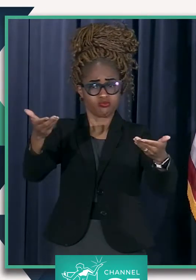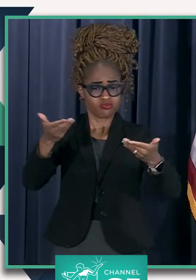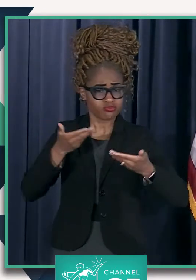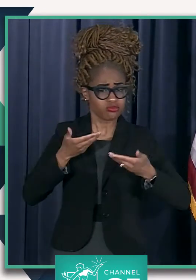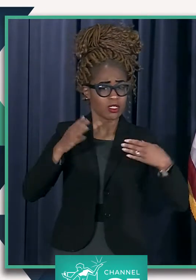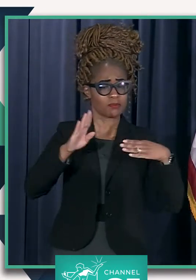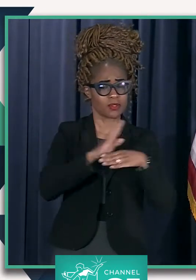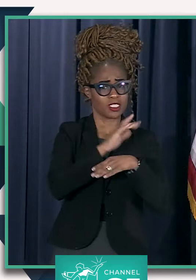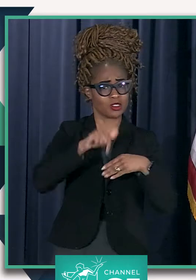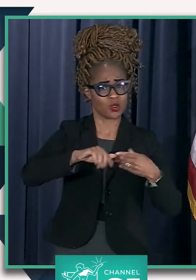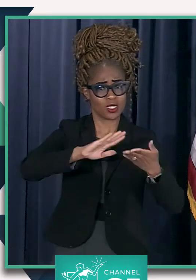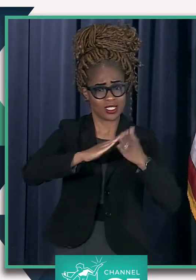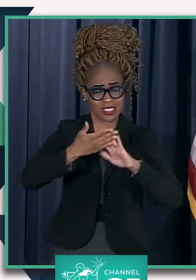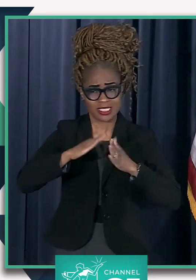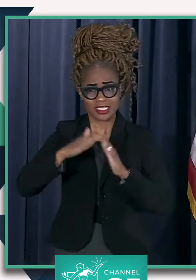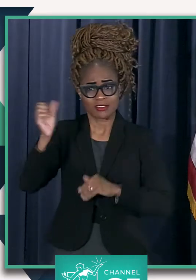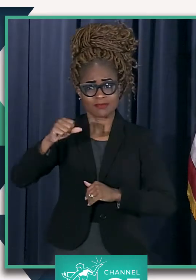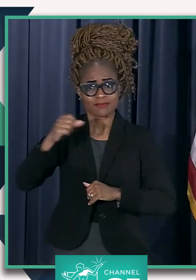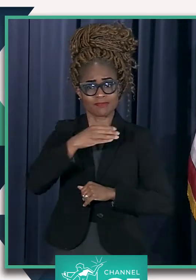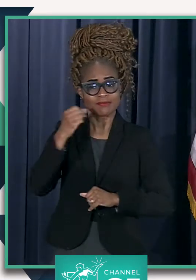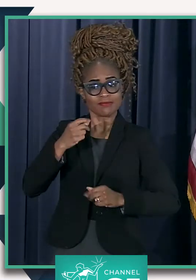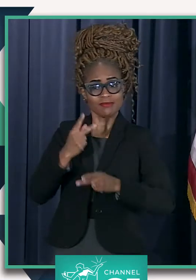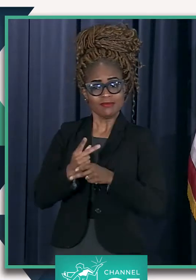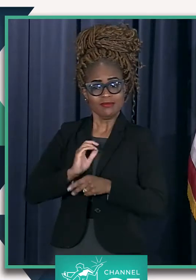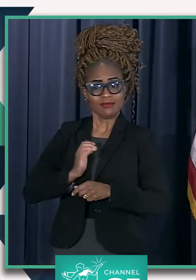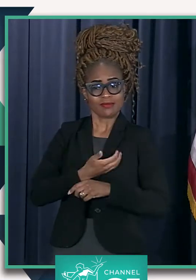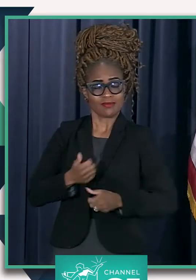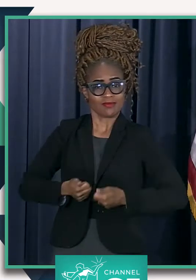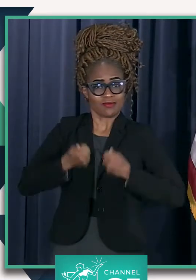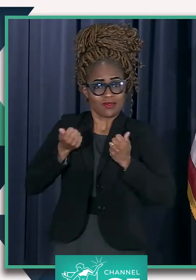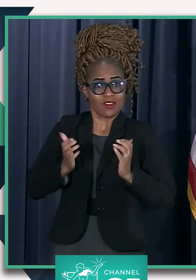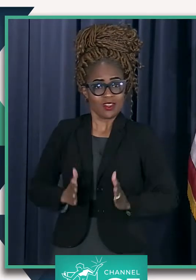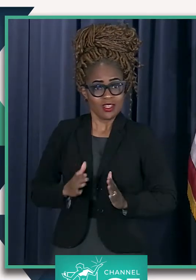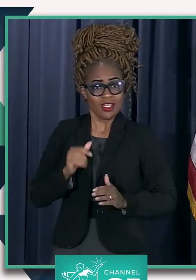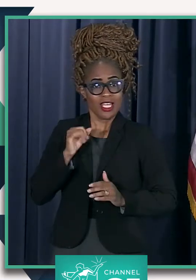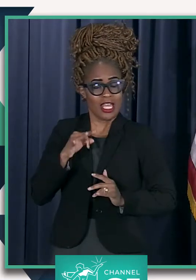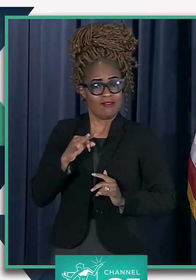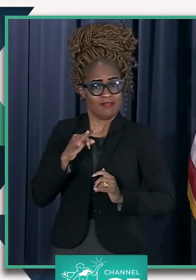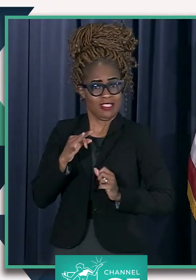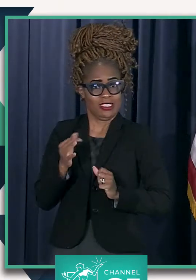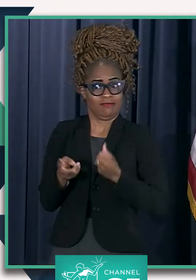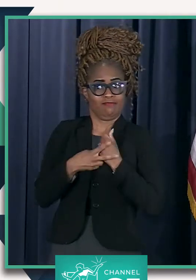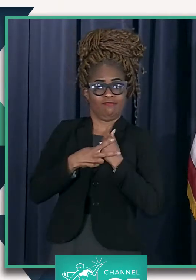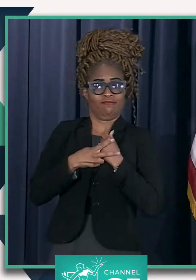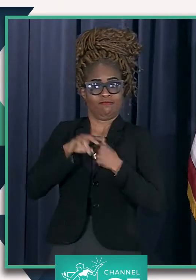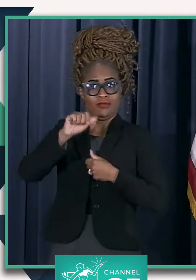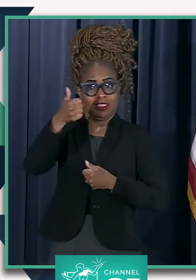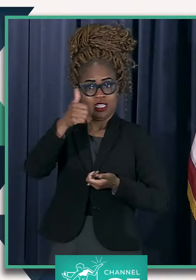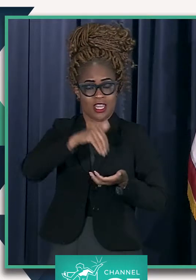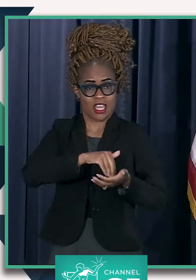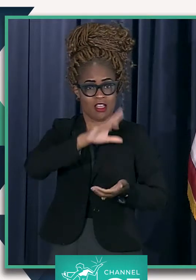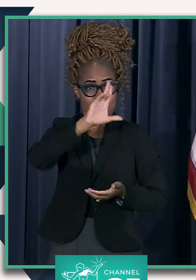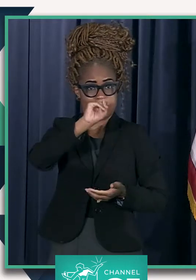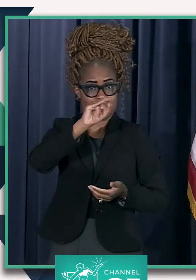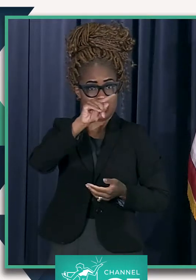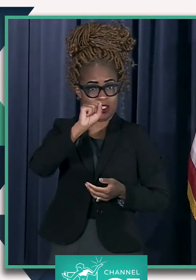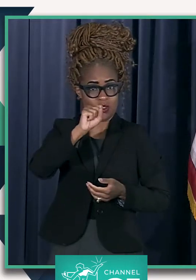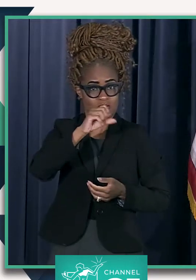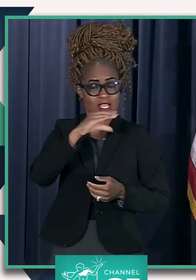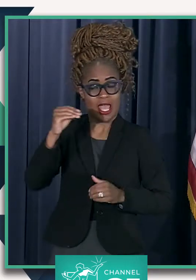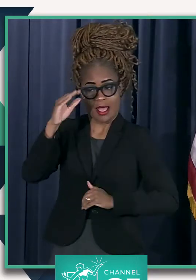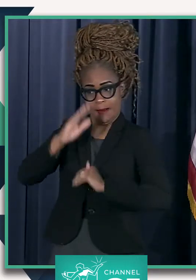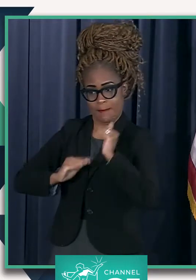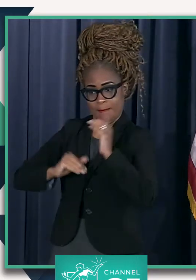city, and we can keep our residents in place if we can preserve 10,000 units, and we can build